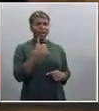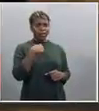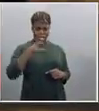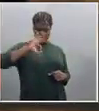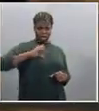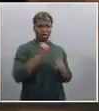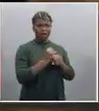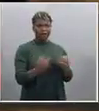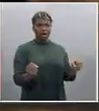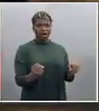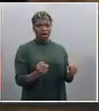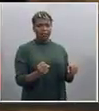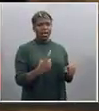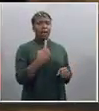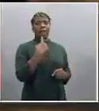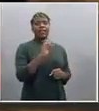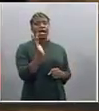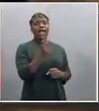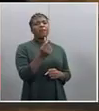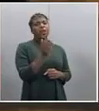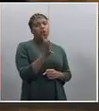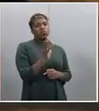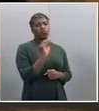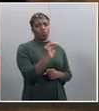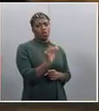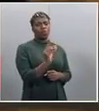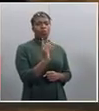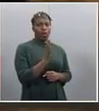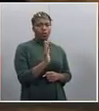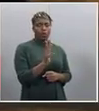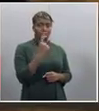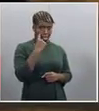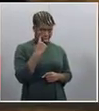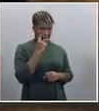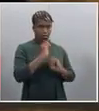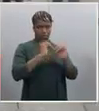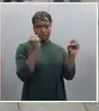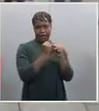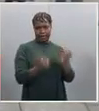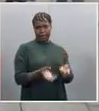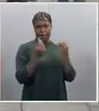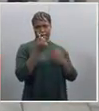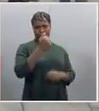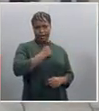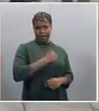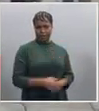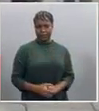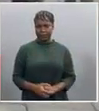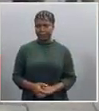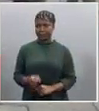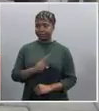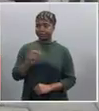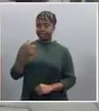ngingakaze ngibhadara. Bathi bona hayi imali yakho uzoyithola belebele bethi uzoyithola ansithi namhlanje zange azayithola. Workers held